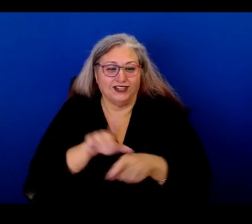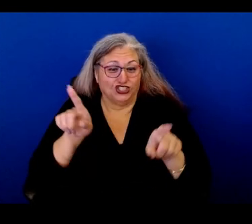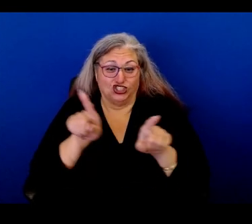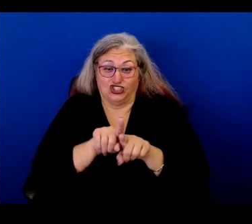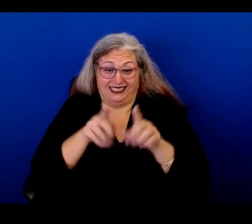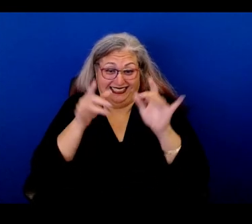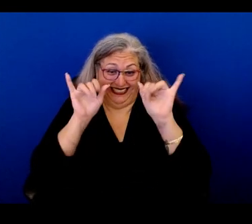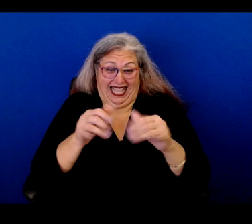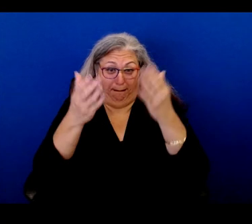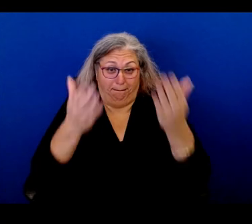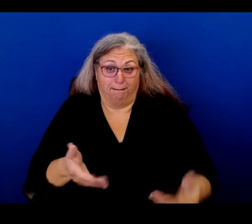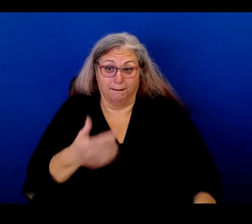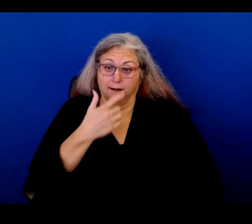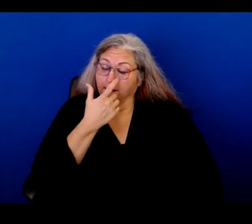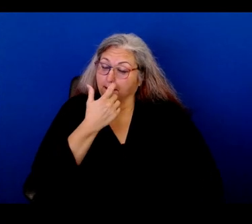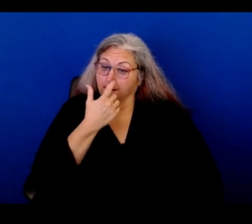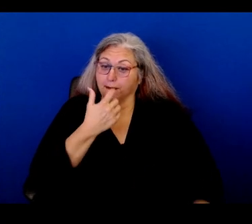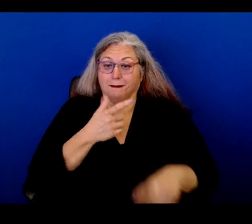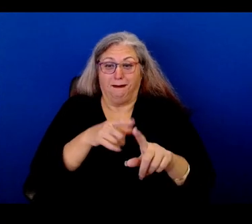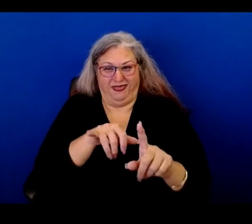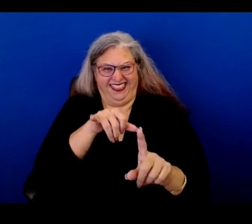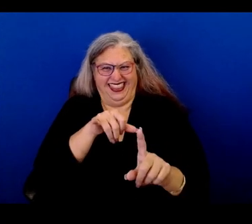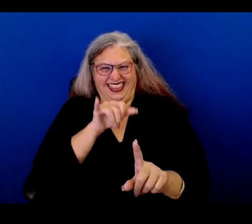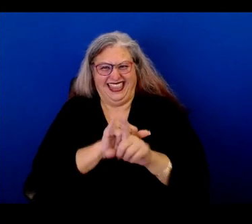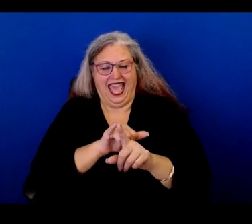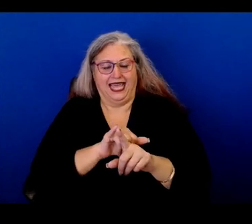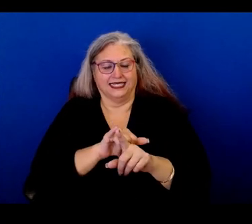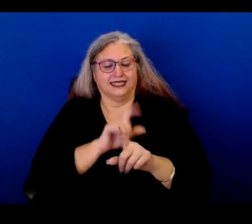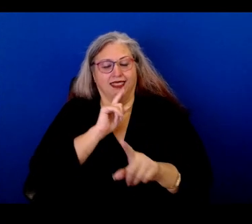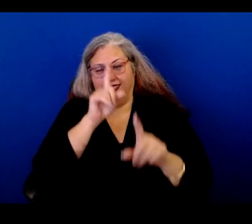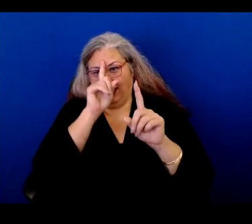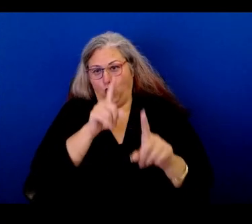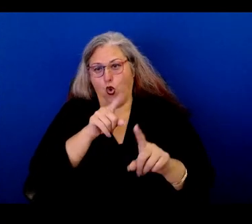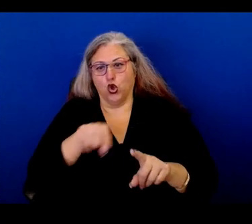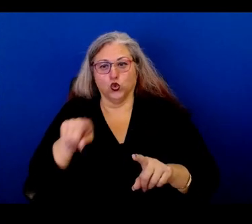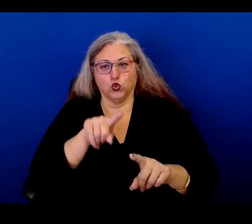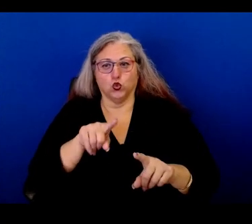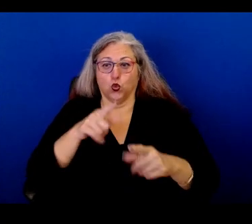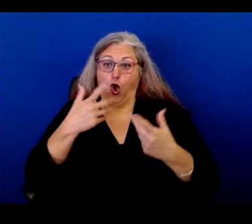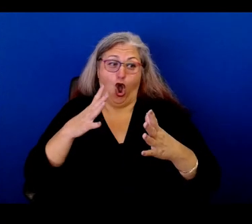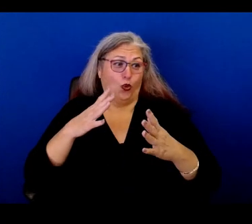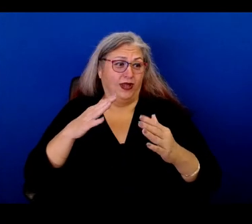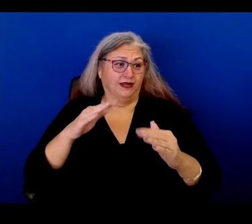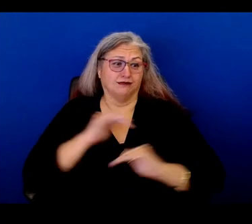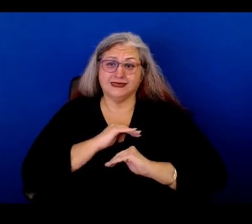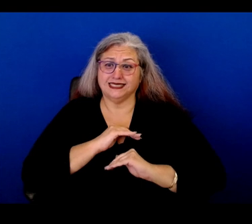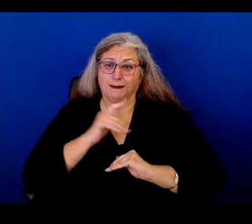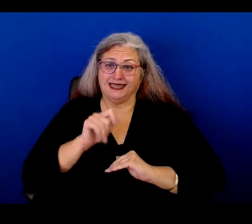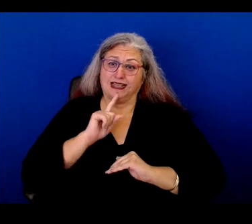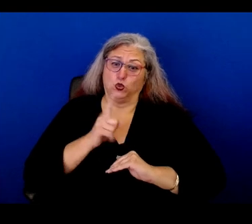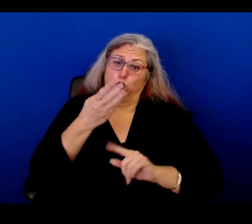you are. That is a goal that you already live up to because it's who you